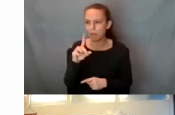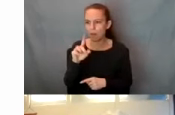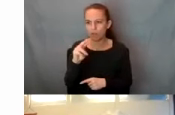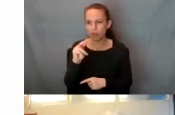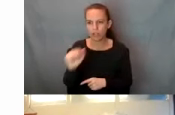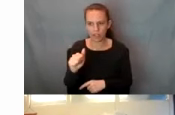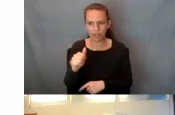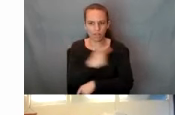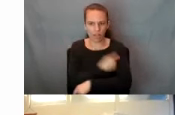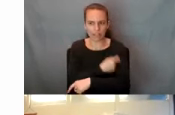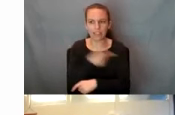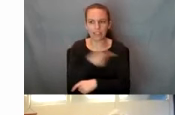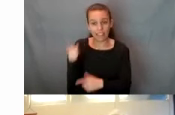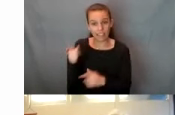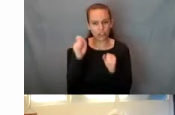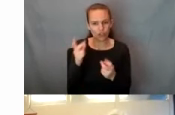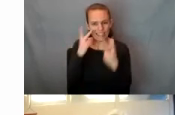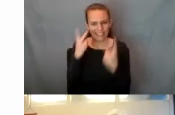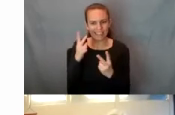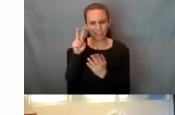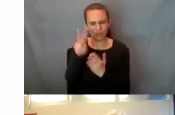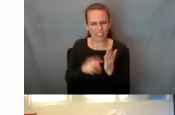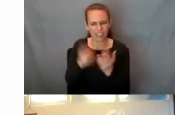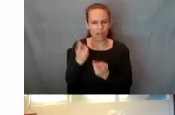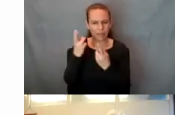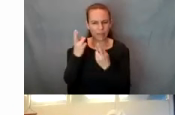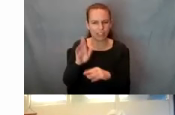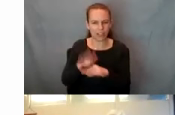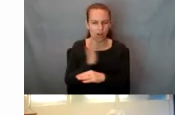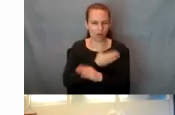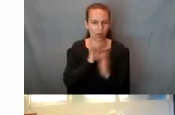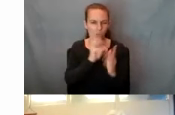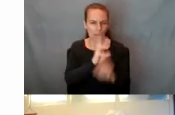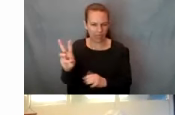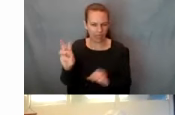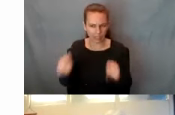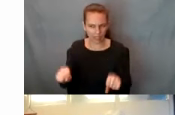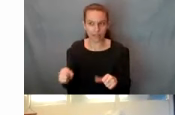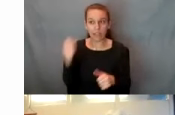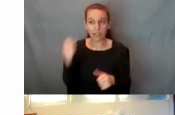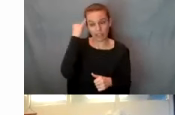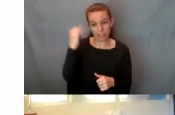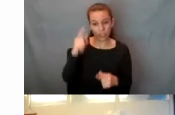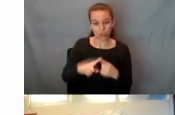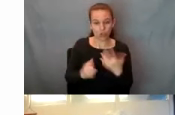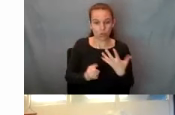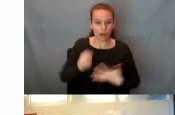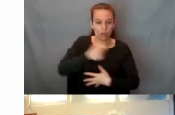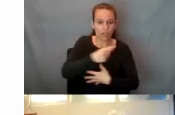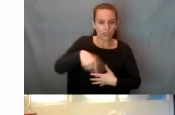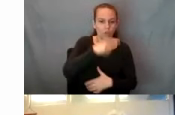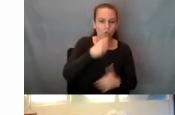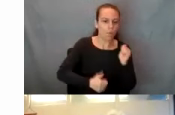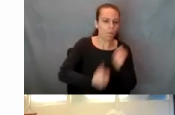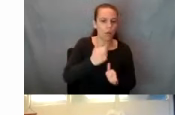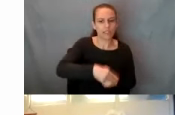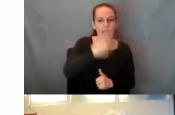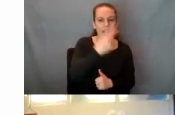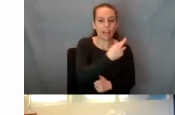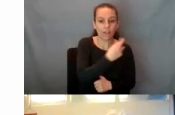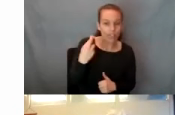our website. The idea really is to first prioritize those at highest risk, so healthcare workers and